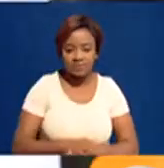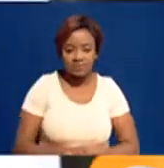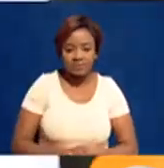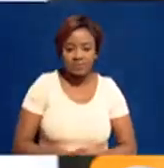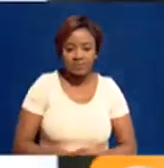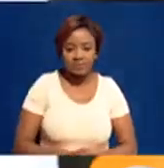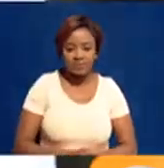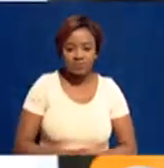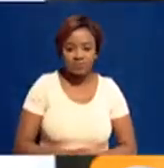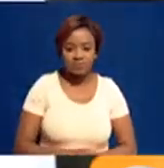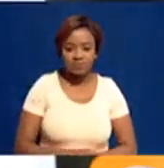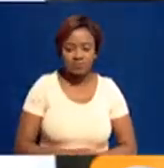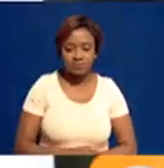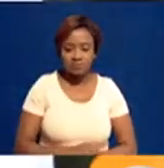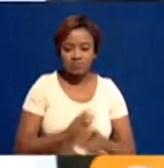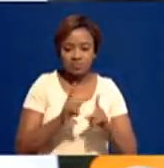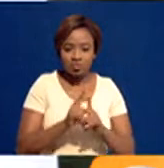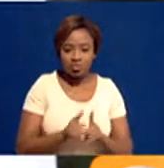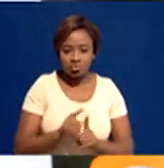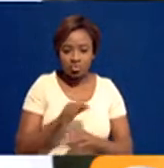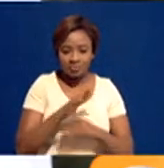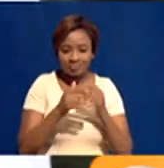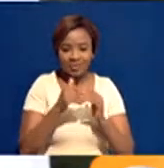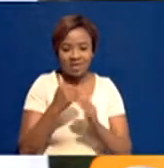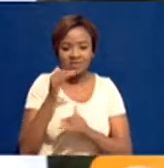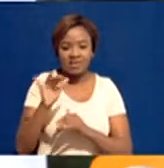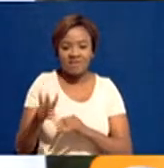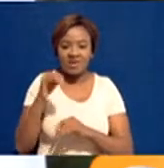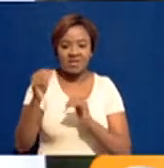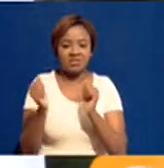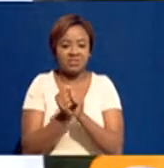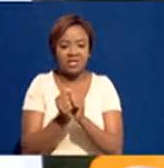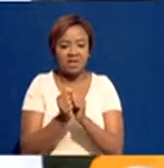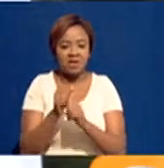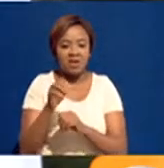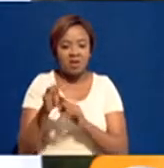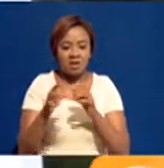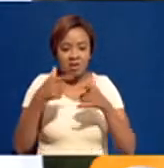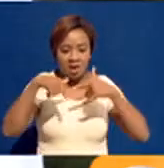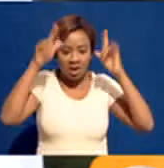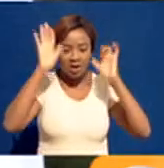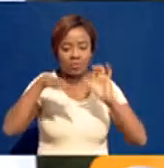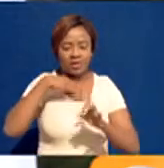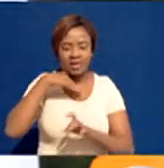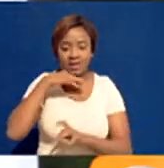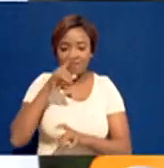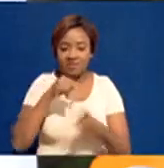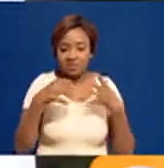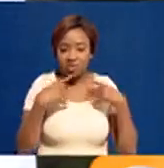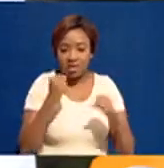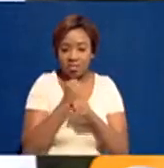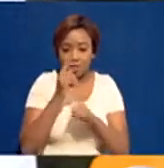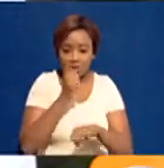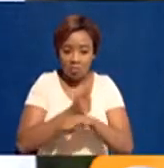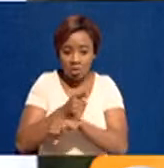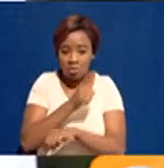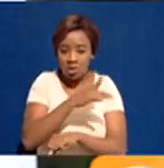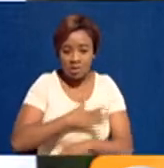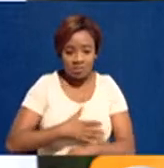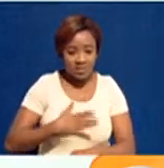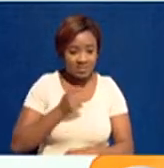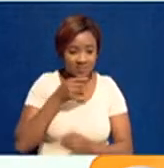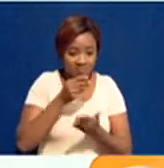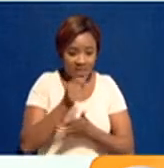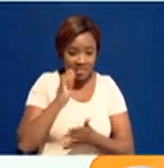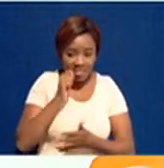South that left 10 livestock dead in the past 2 days. Health officials have warned residents to be vigilant and consume meat